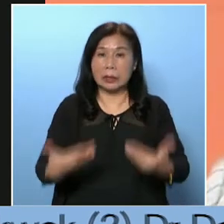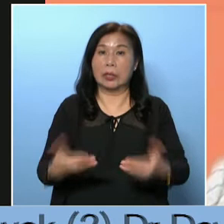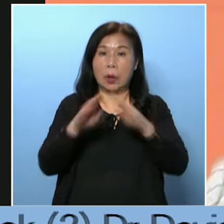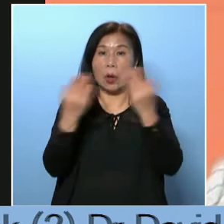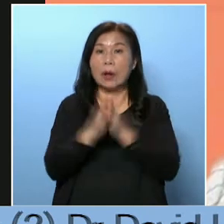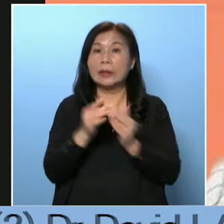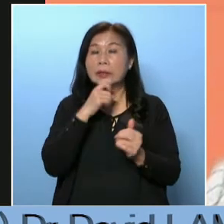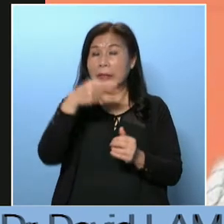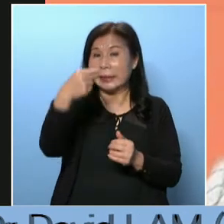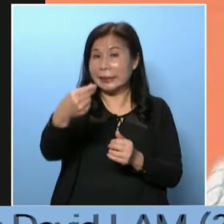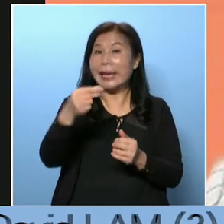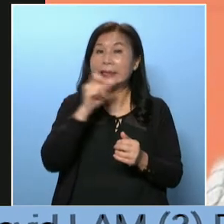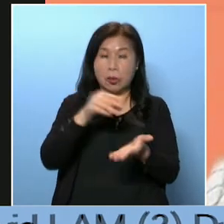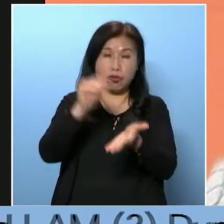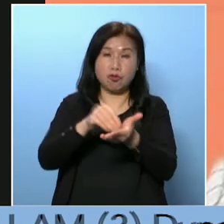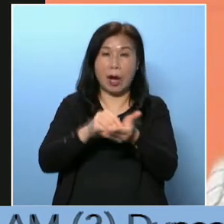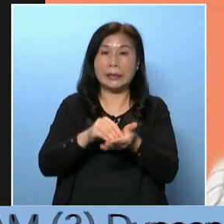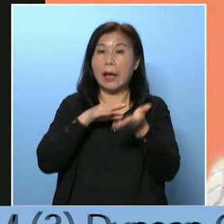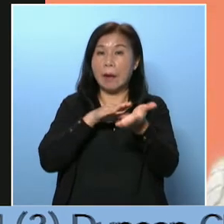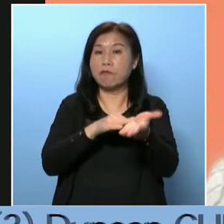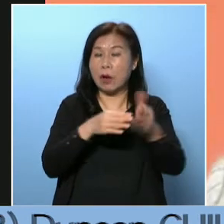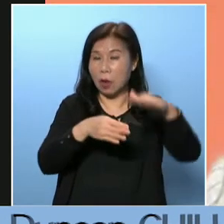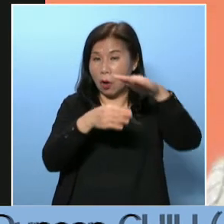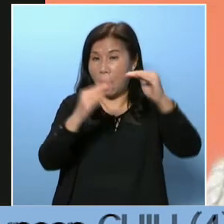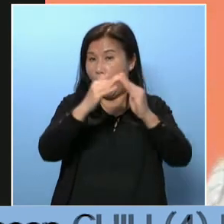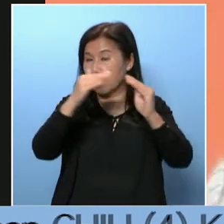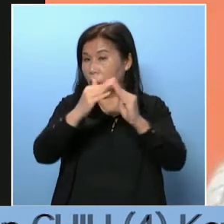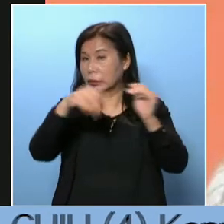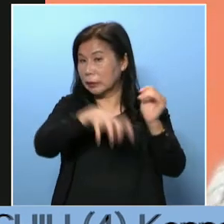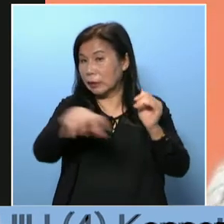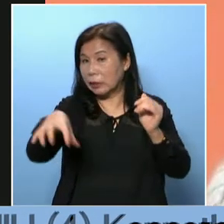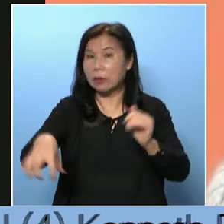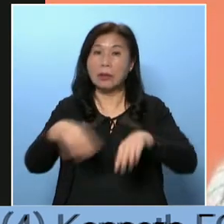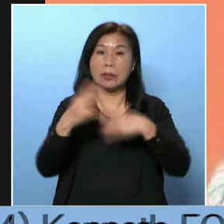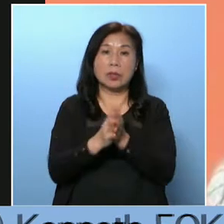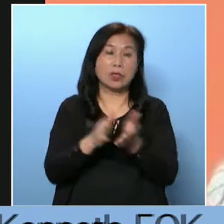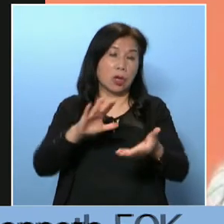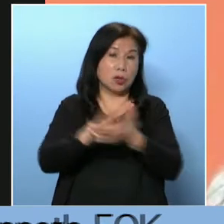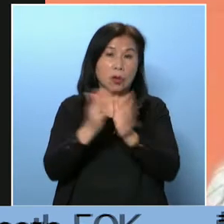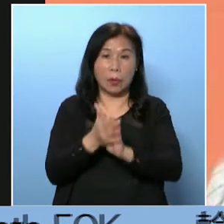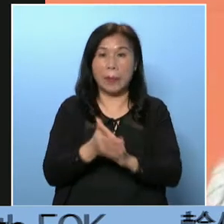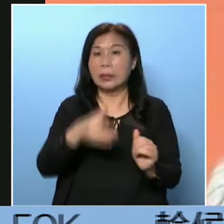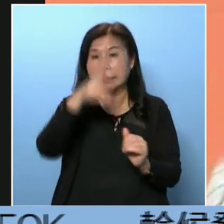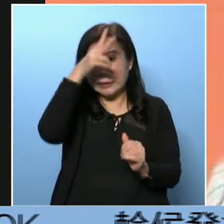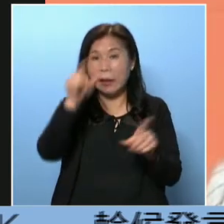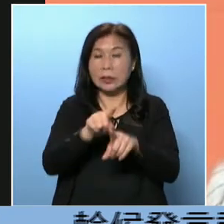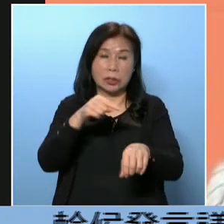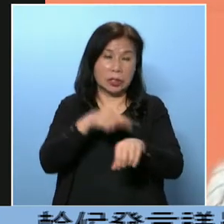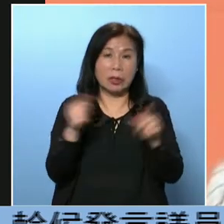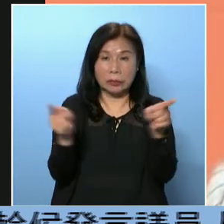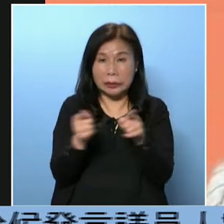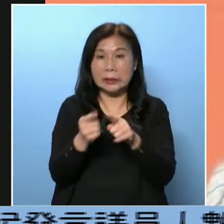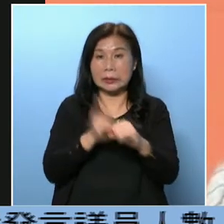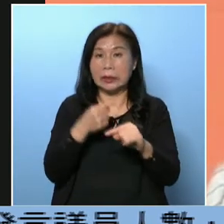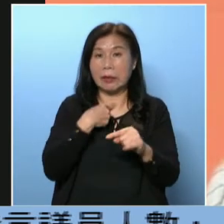own condition. And there are now 7 dedicated COVID clinics for light symptoms. Besides